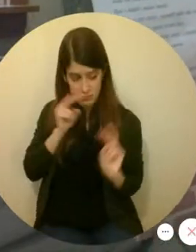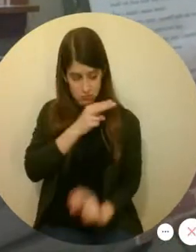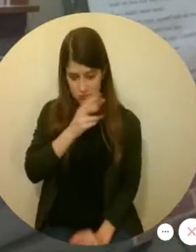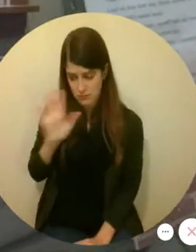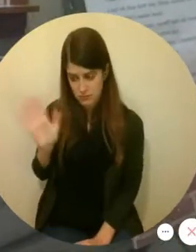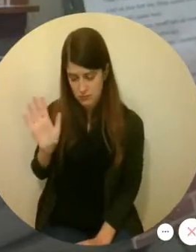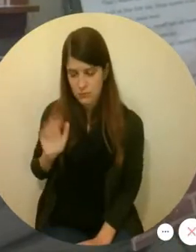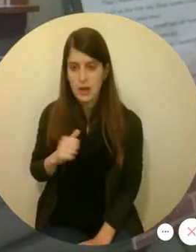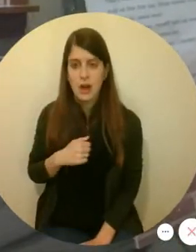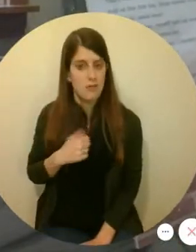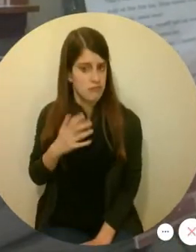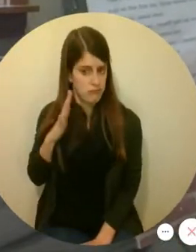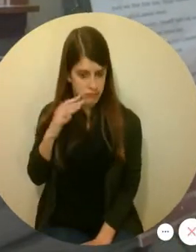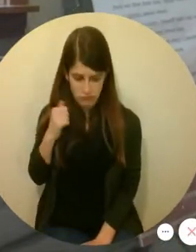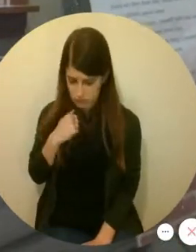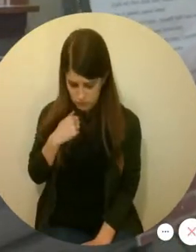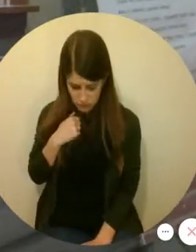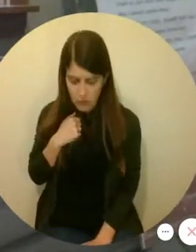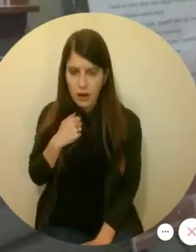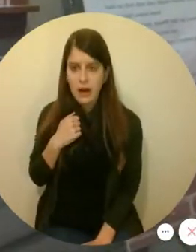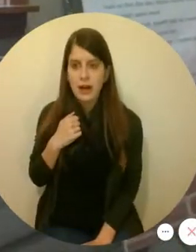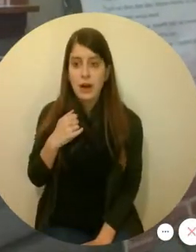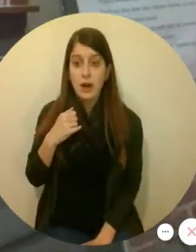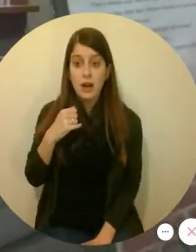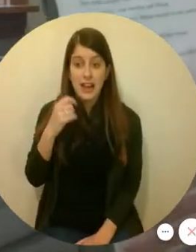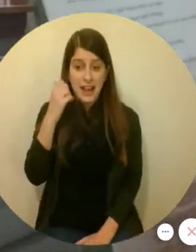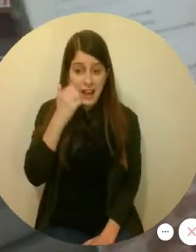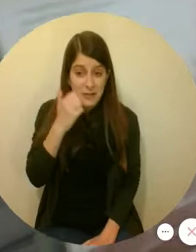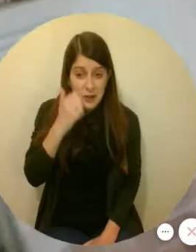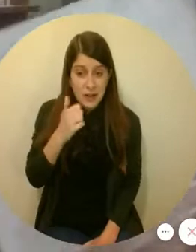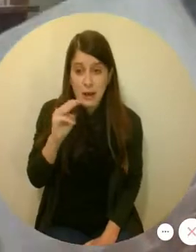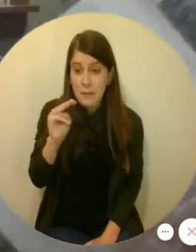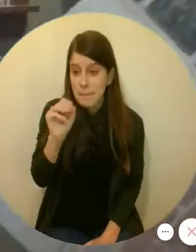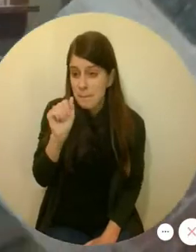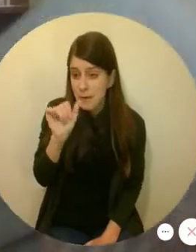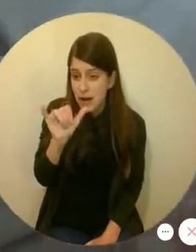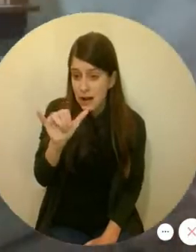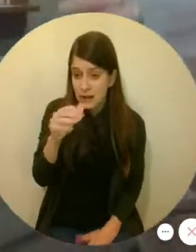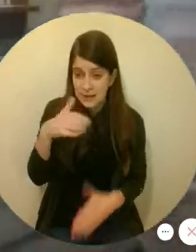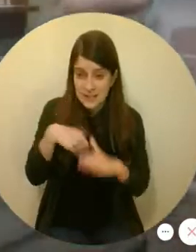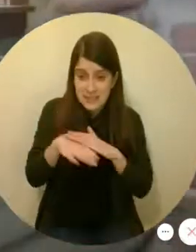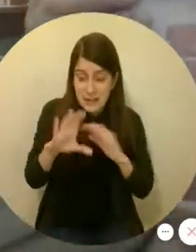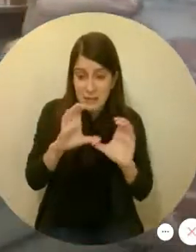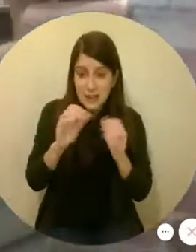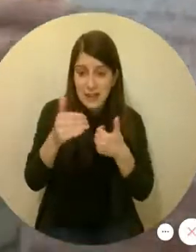when Maya came into the classroom, I looked away and I didn't smile back.